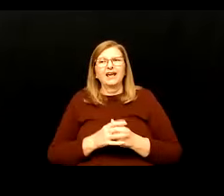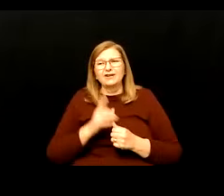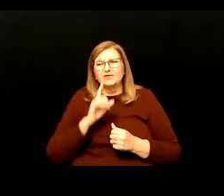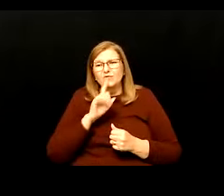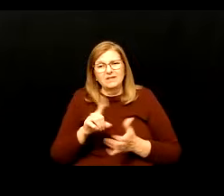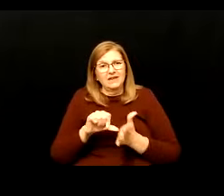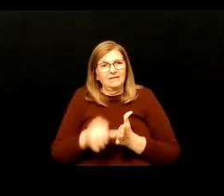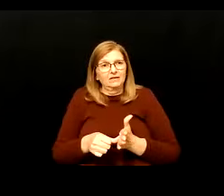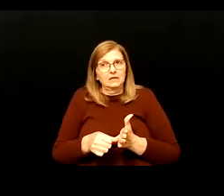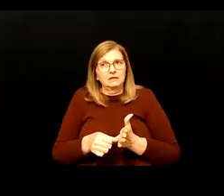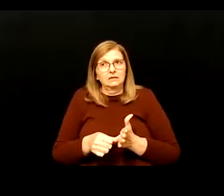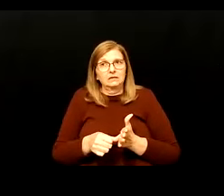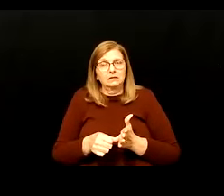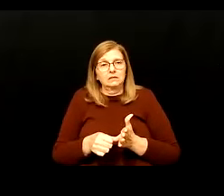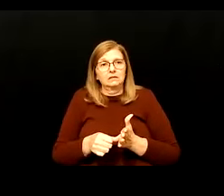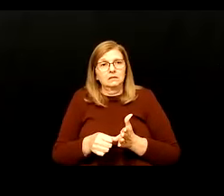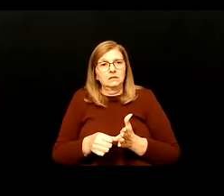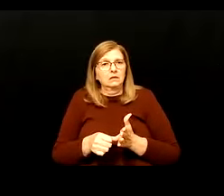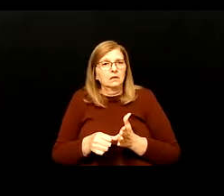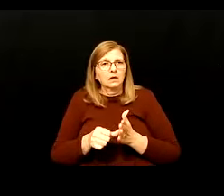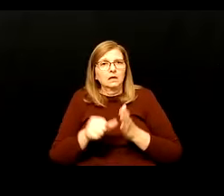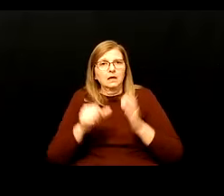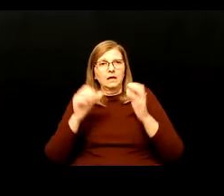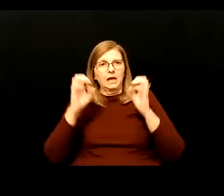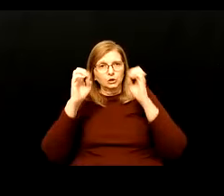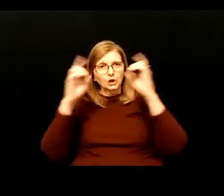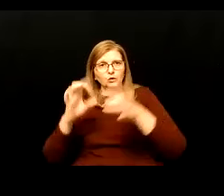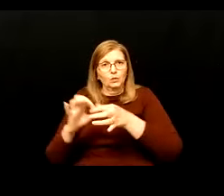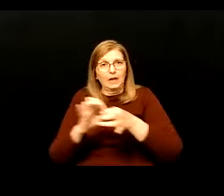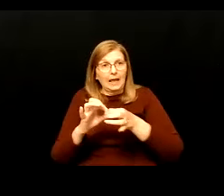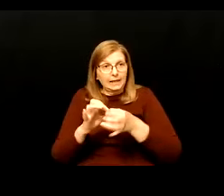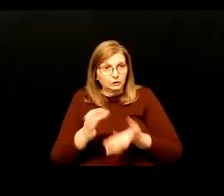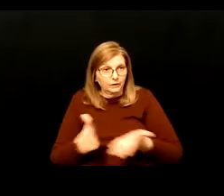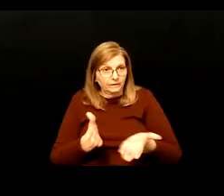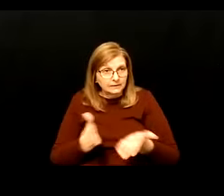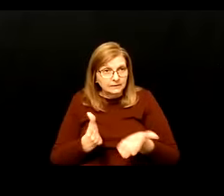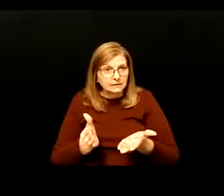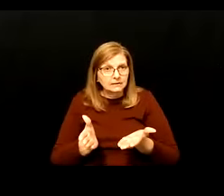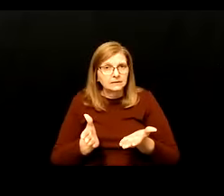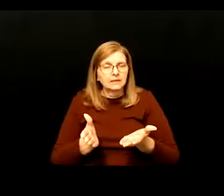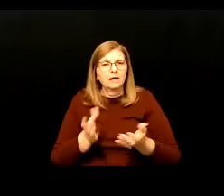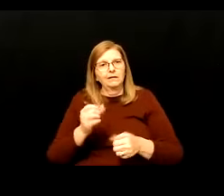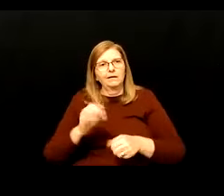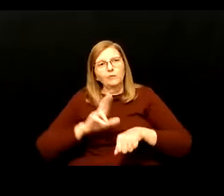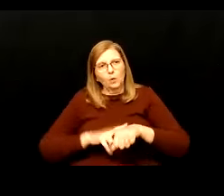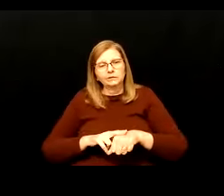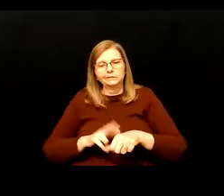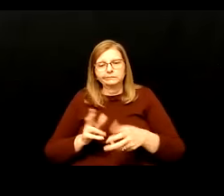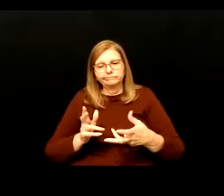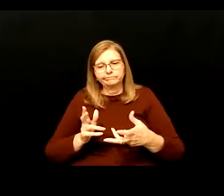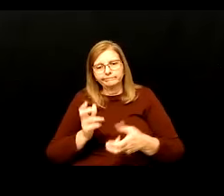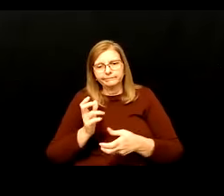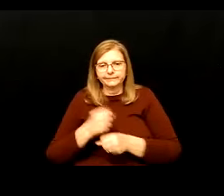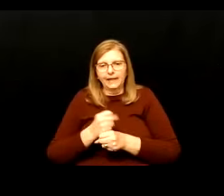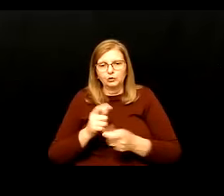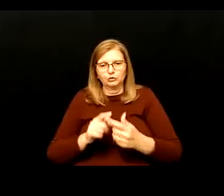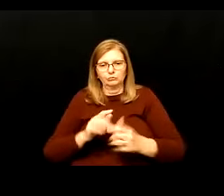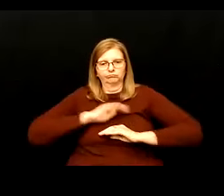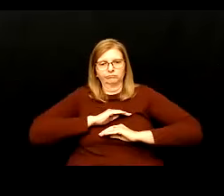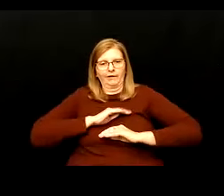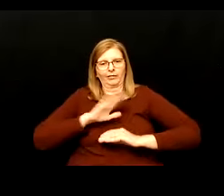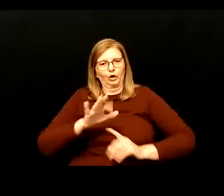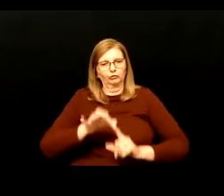really emphasizes education and related services. And of course, that's designed to meet their unique needs,